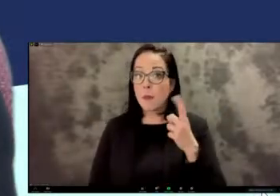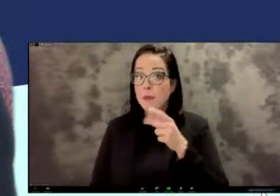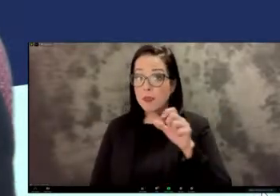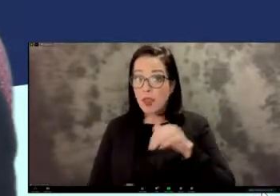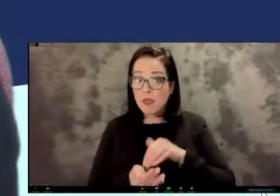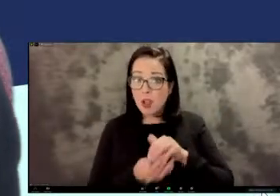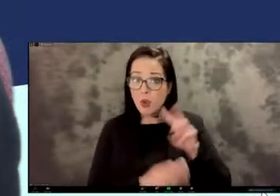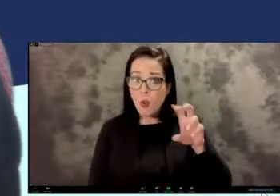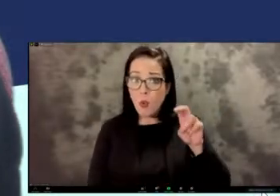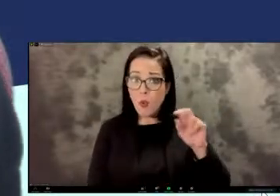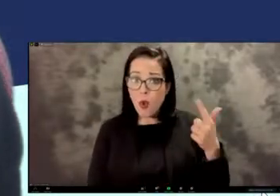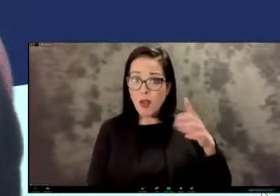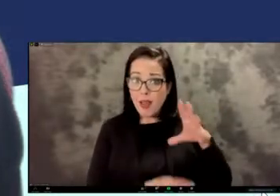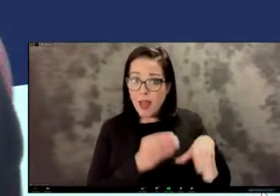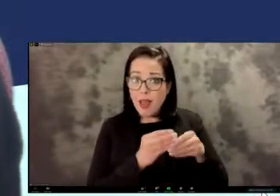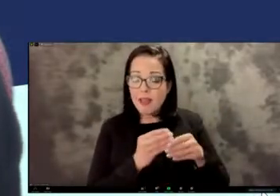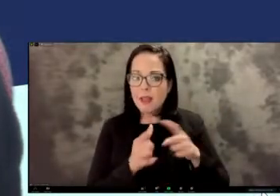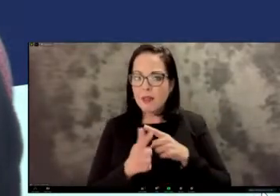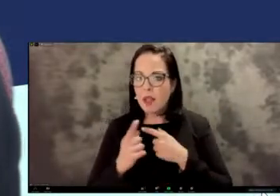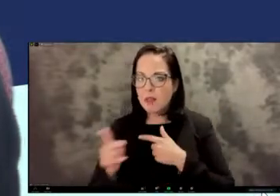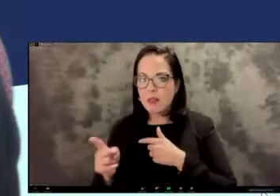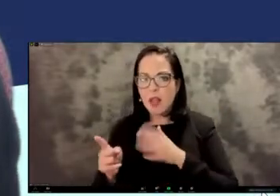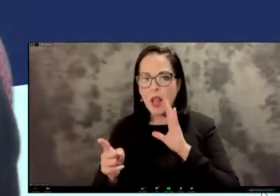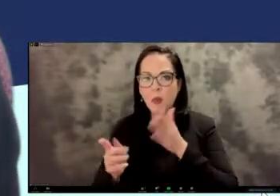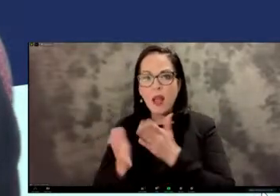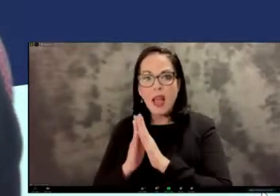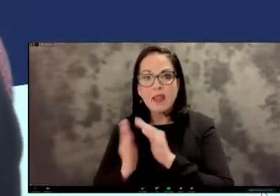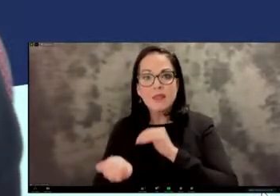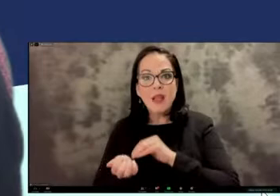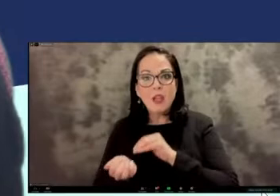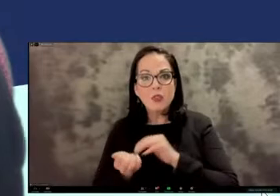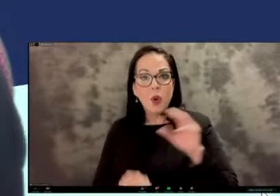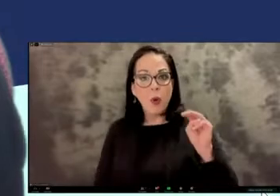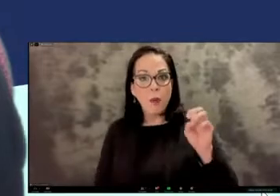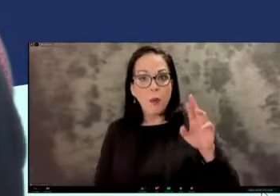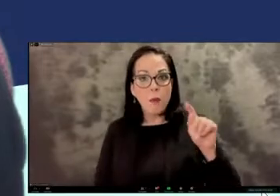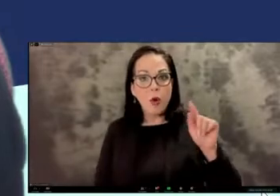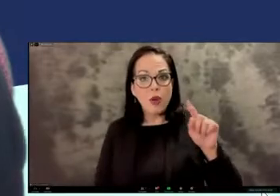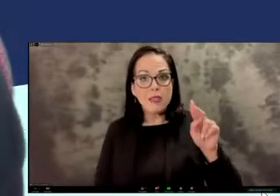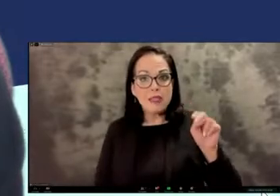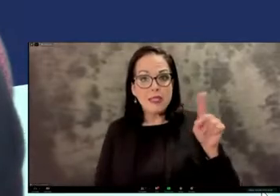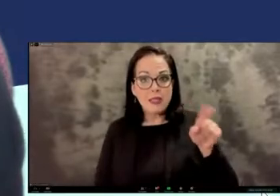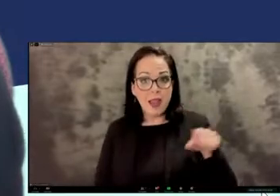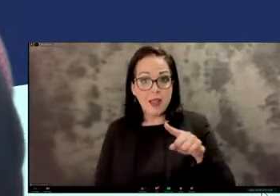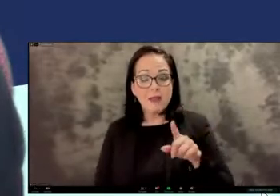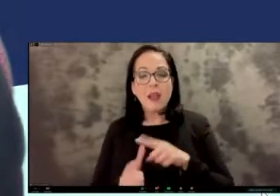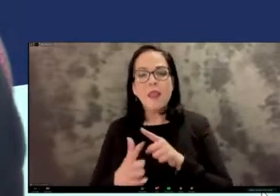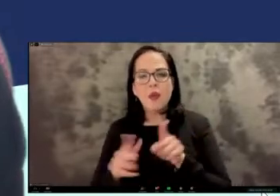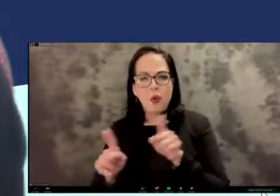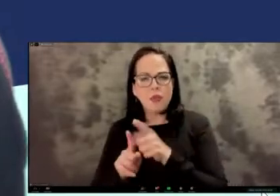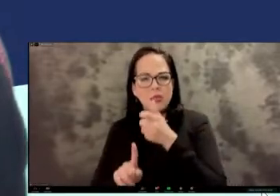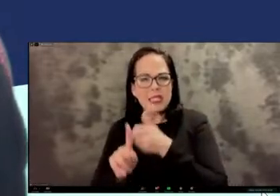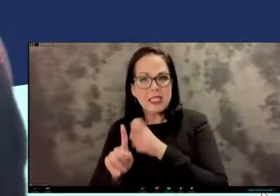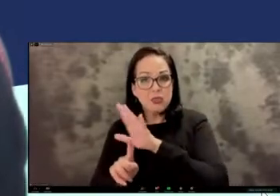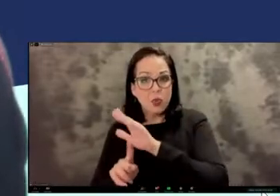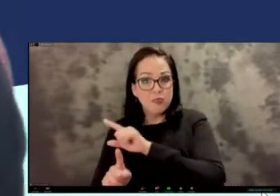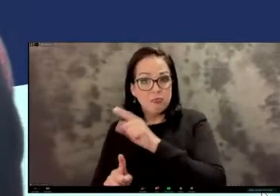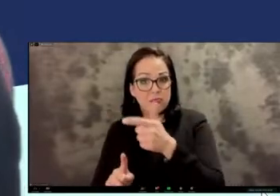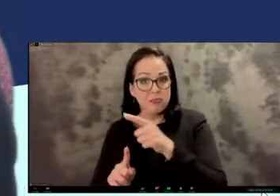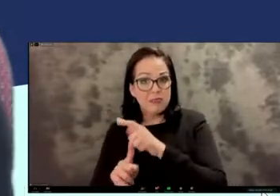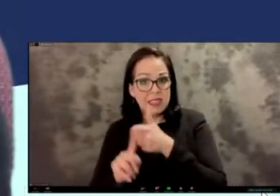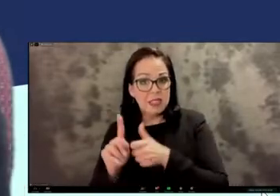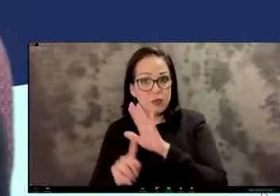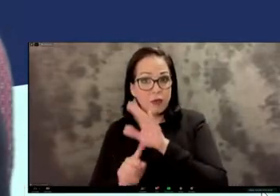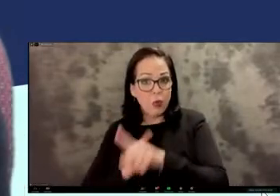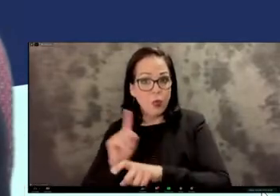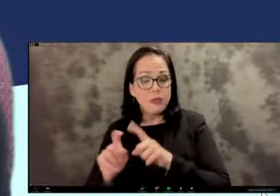something to add, and then I'm going to ask you, Dr. Martinez, and then Mr. Watts, to each just give your questions, and then